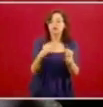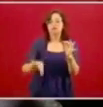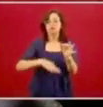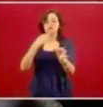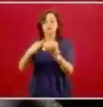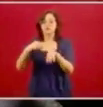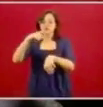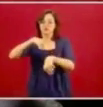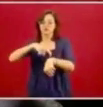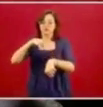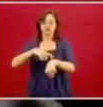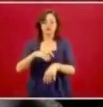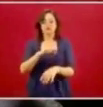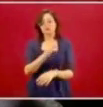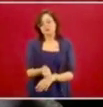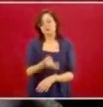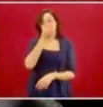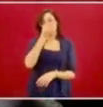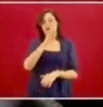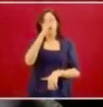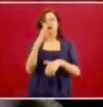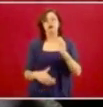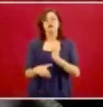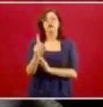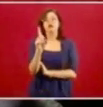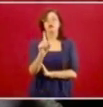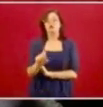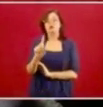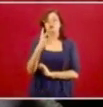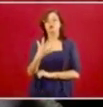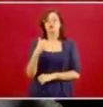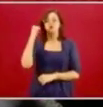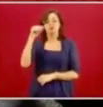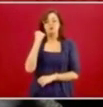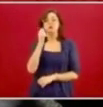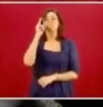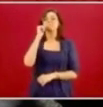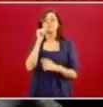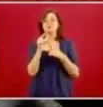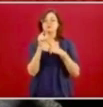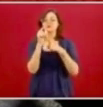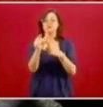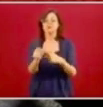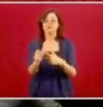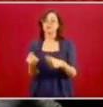hands regularly. This is it for today.